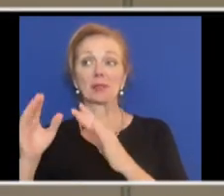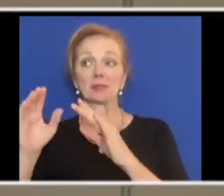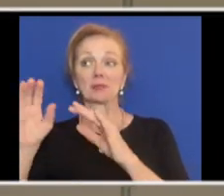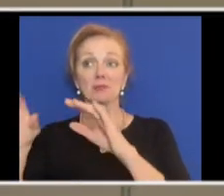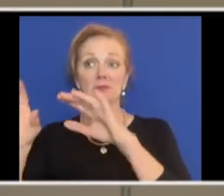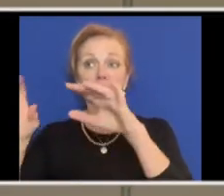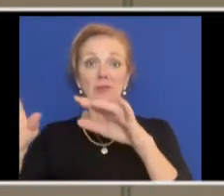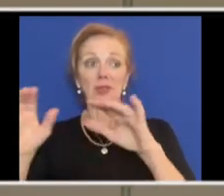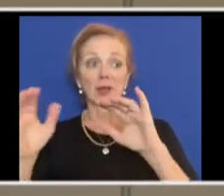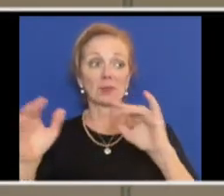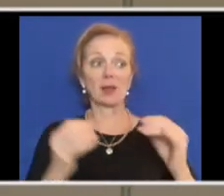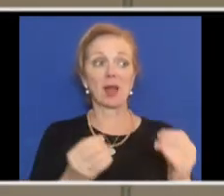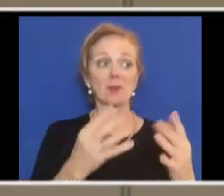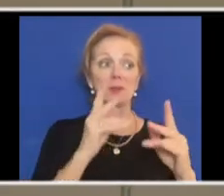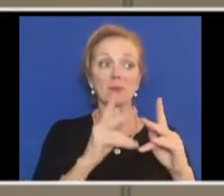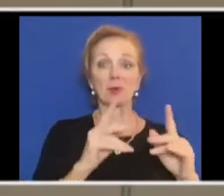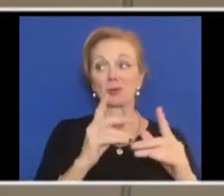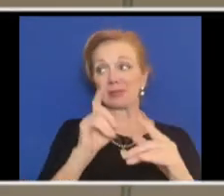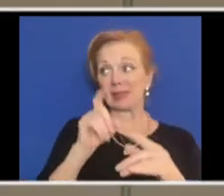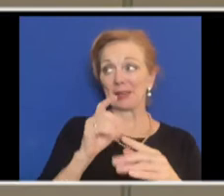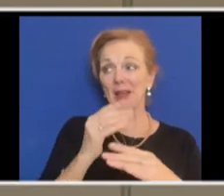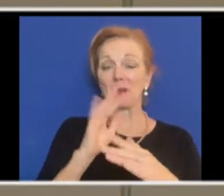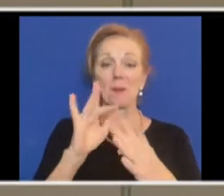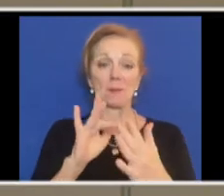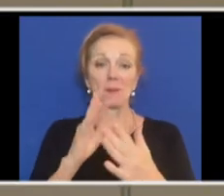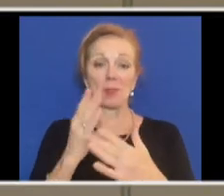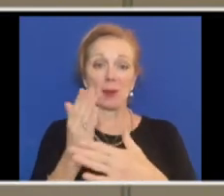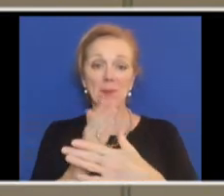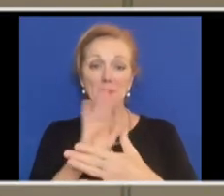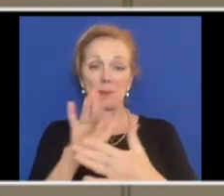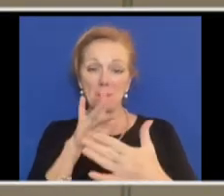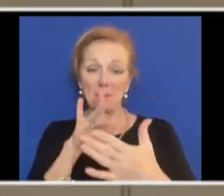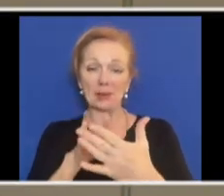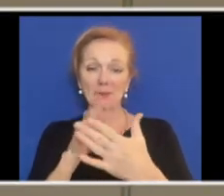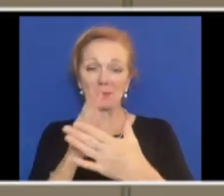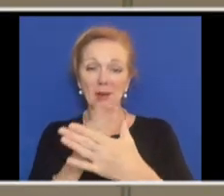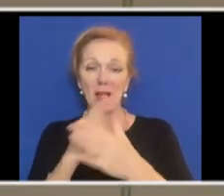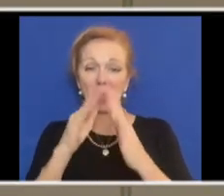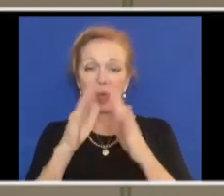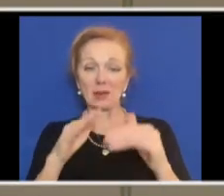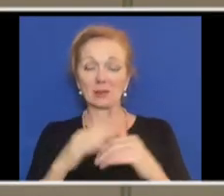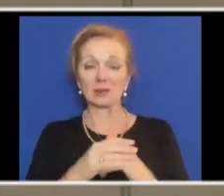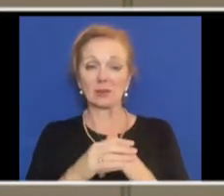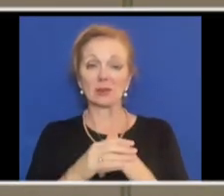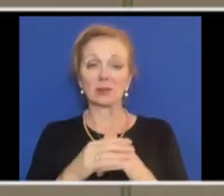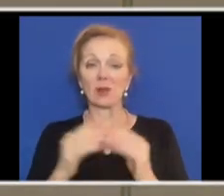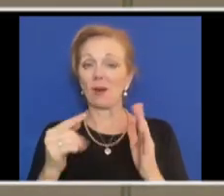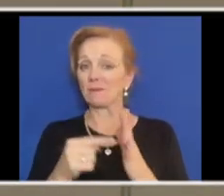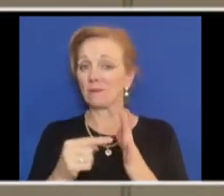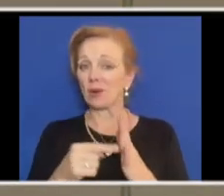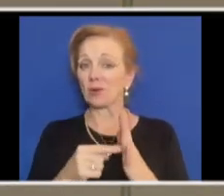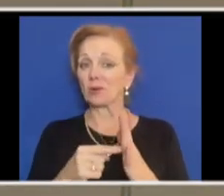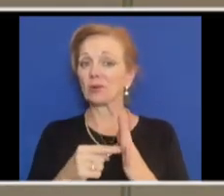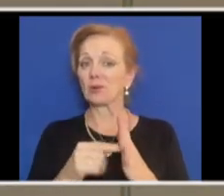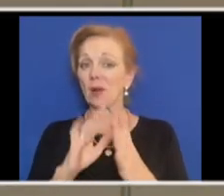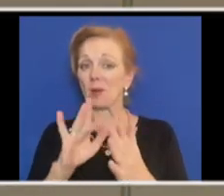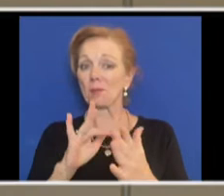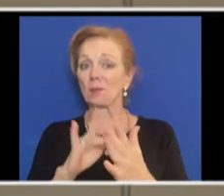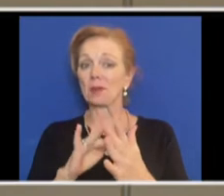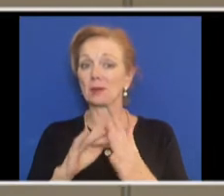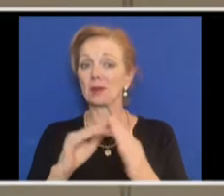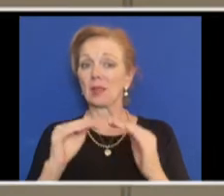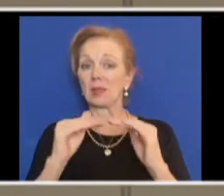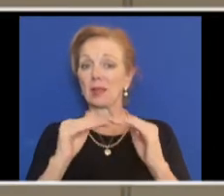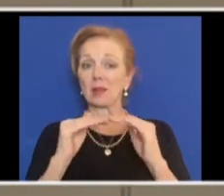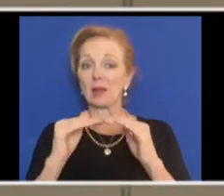time particular median housing right the median level of household to to afford the median level of